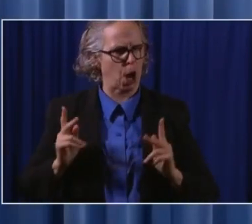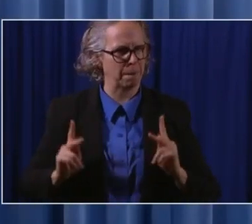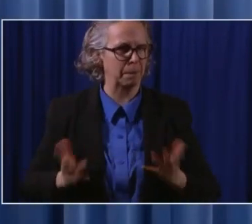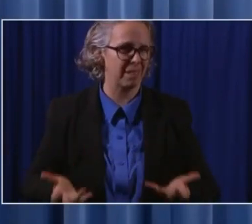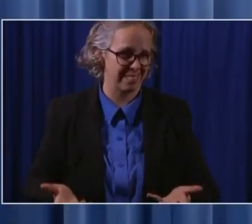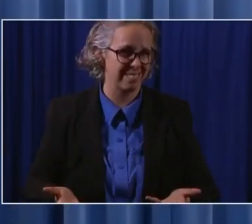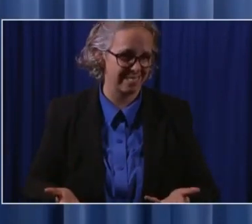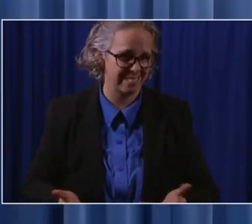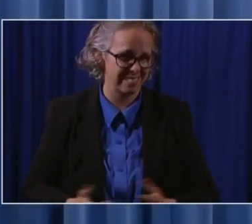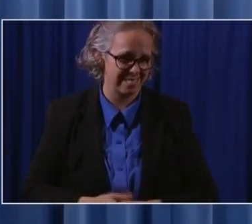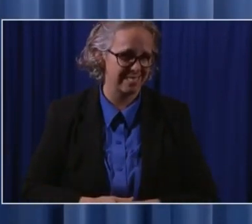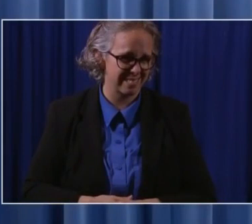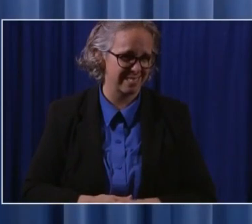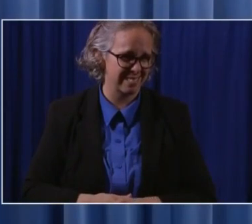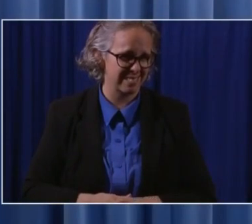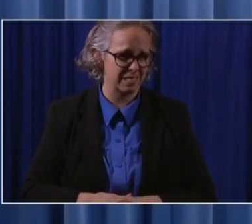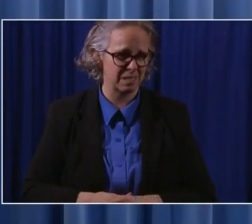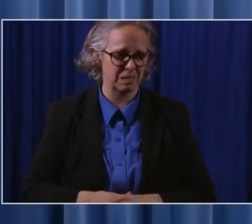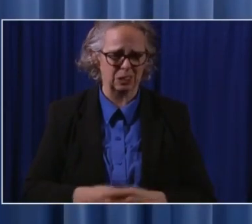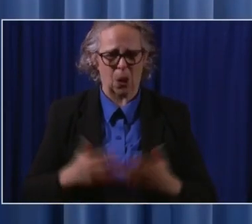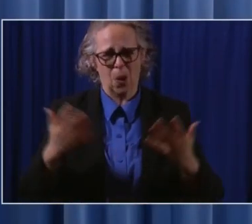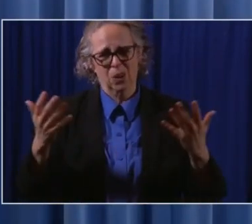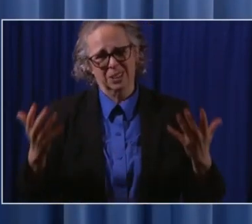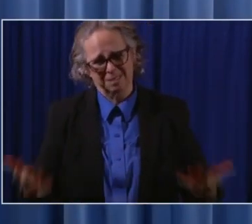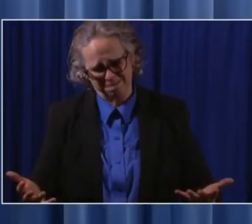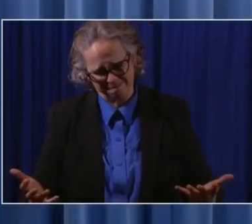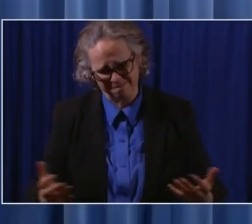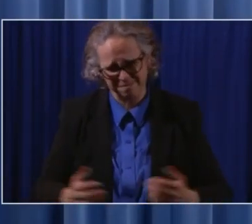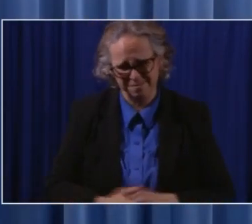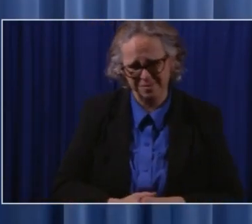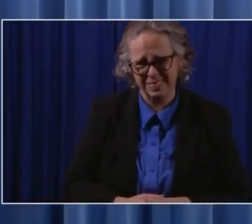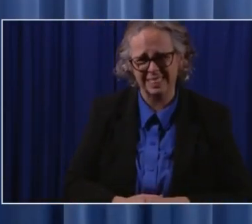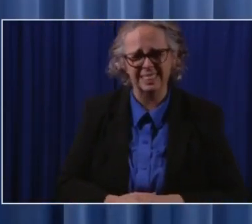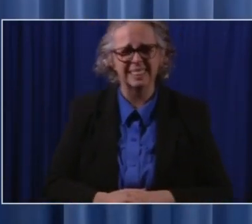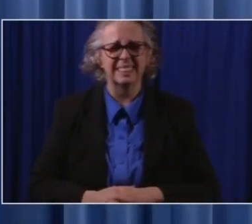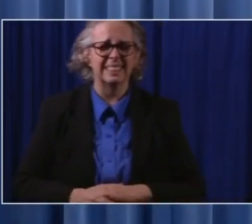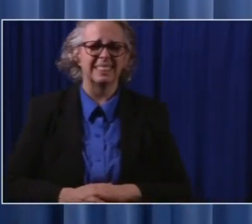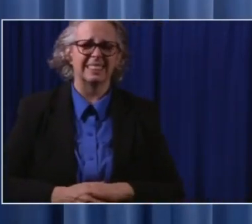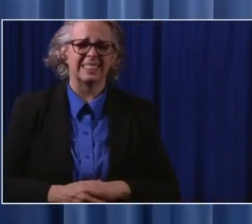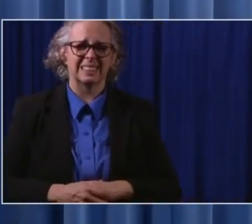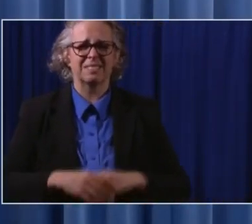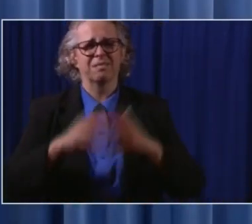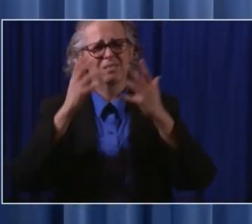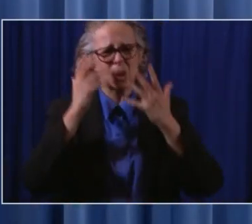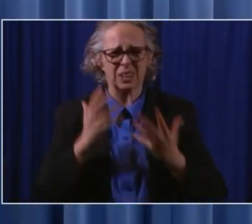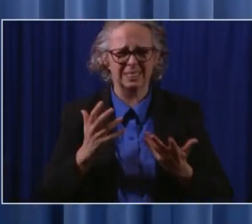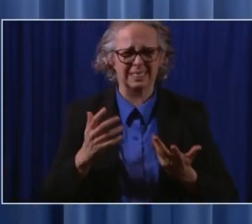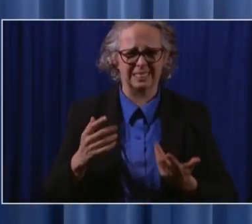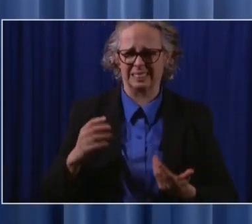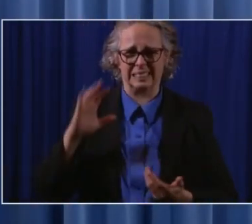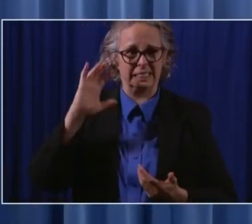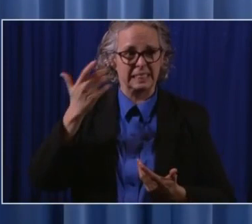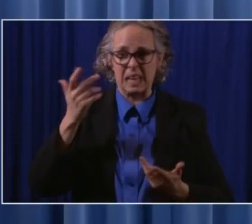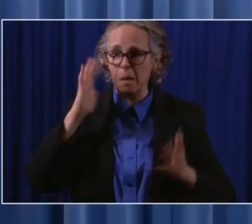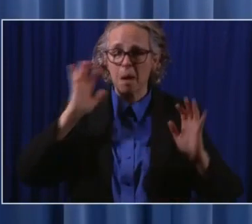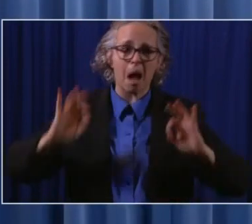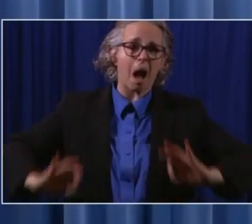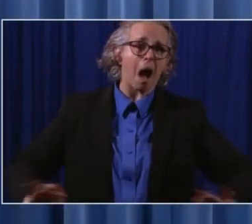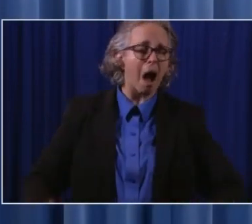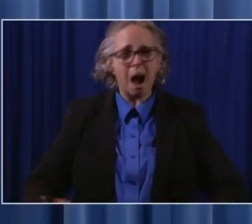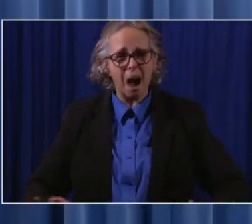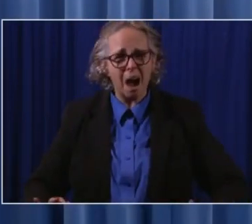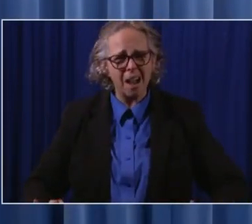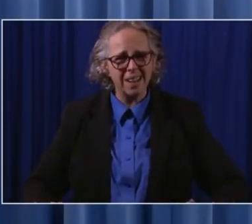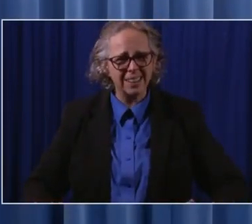these, unfortunately, while may have been very benign and just fine in normal times, that these are not